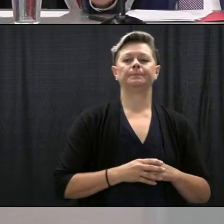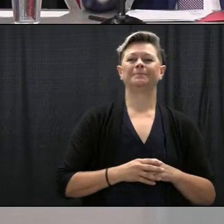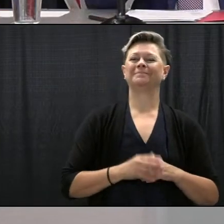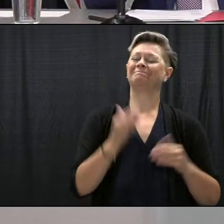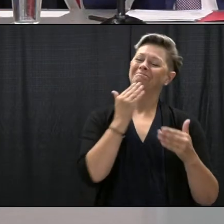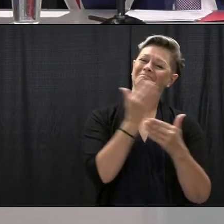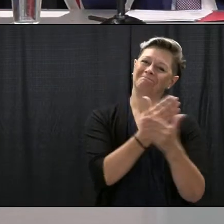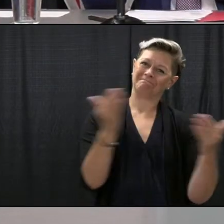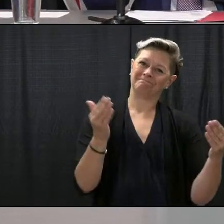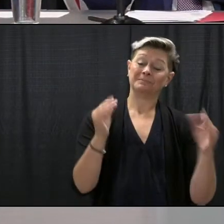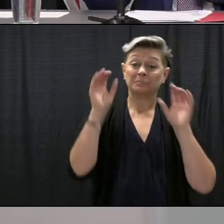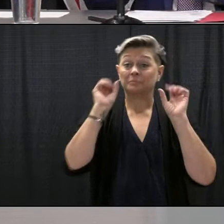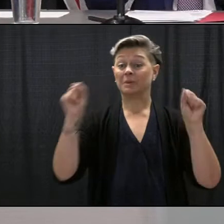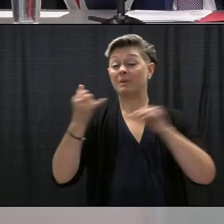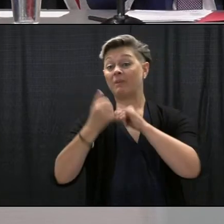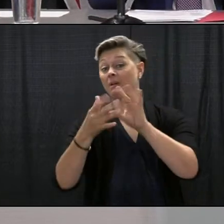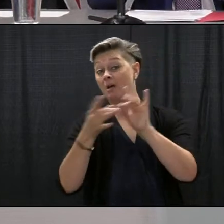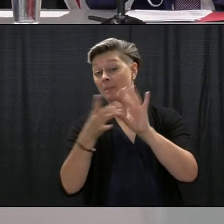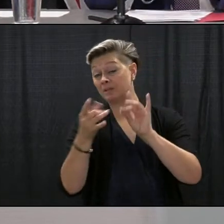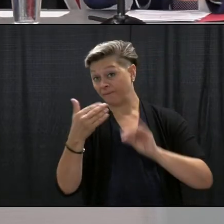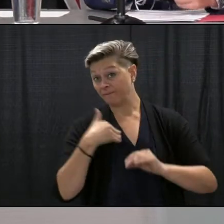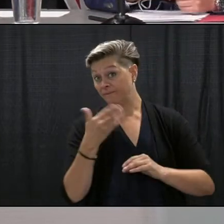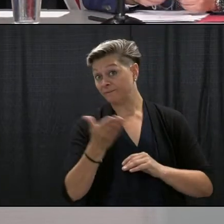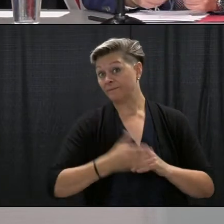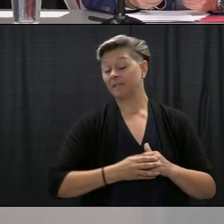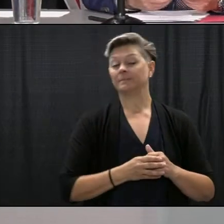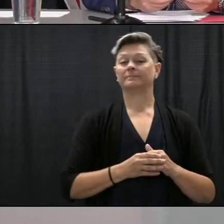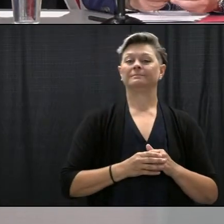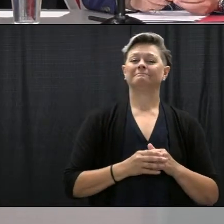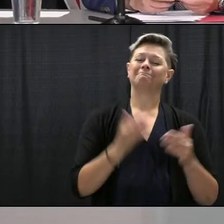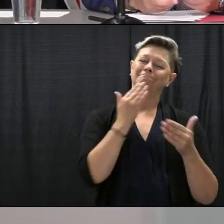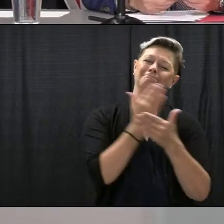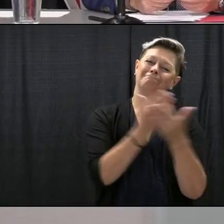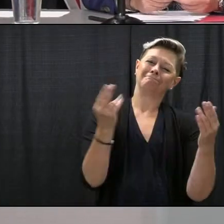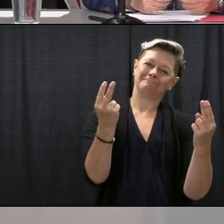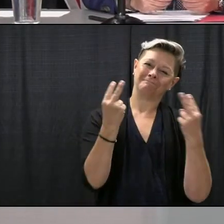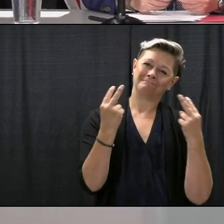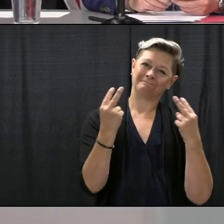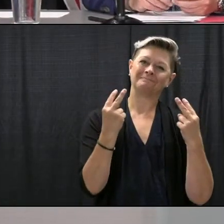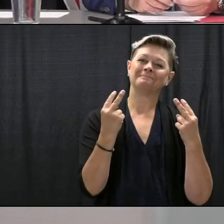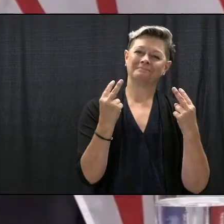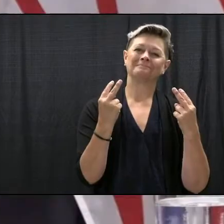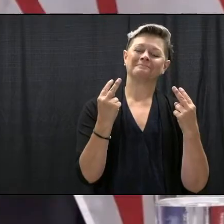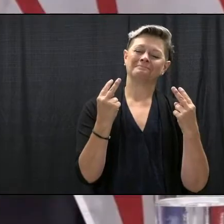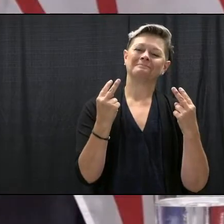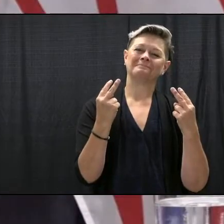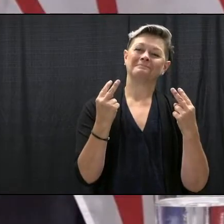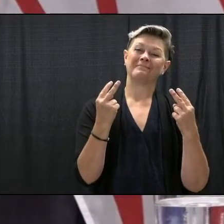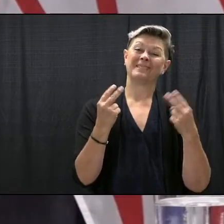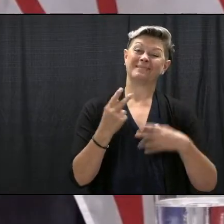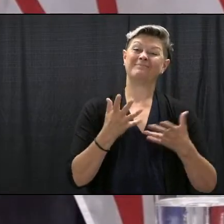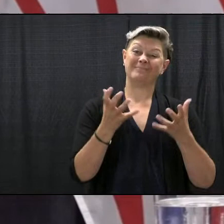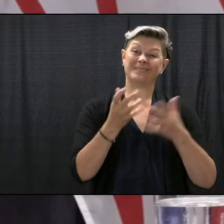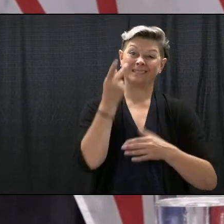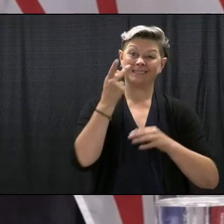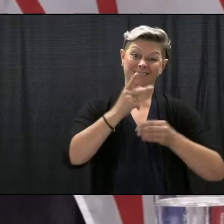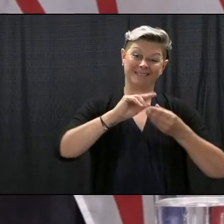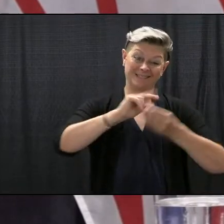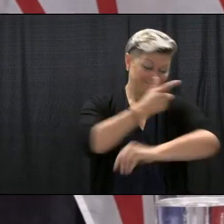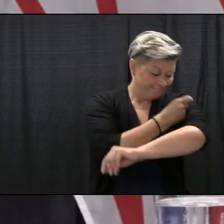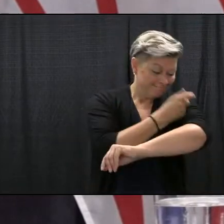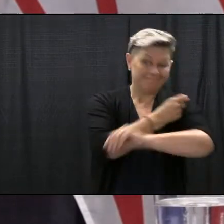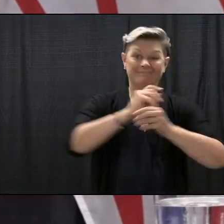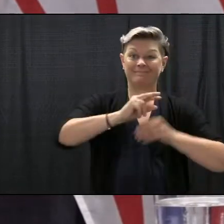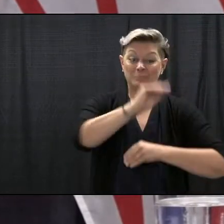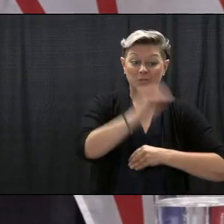Thank you, everyone. Premier, do you have any final comments for today? Well, thank you all for joining us. Again, we want to see those vaccination rates continue to